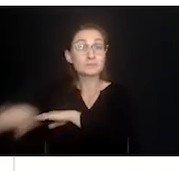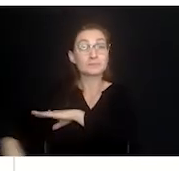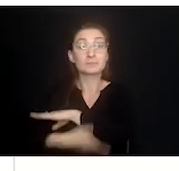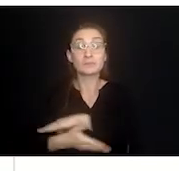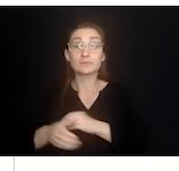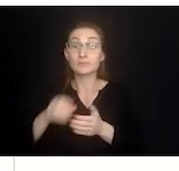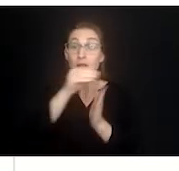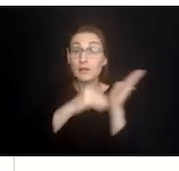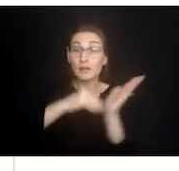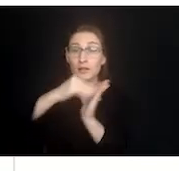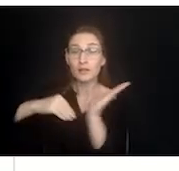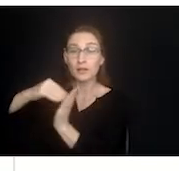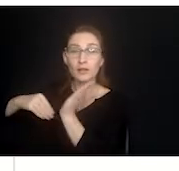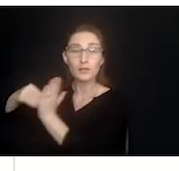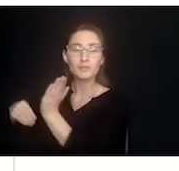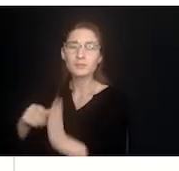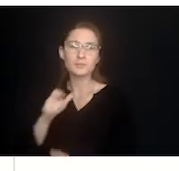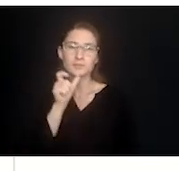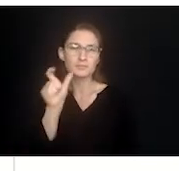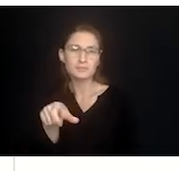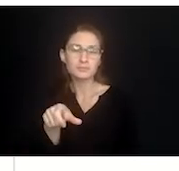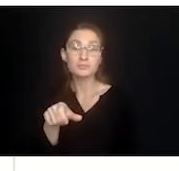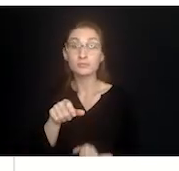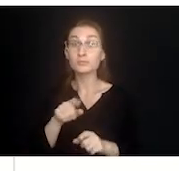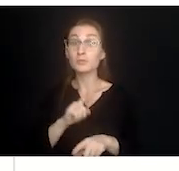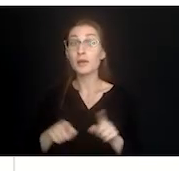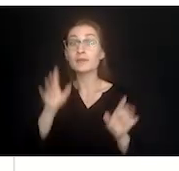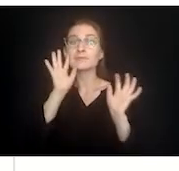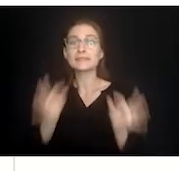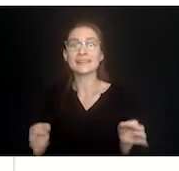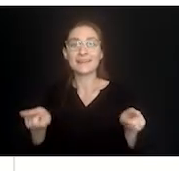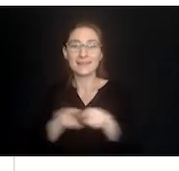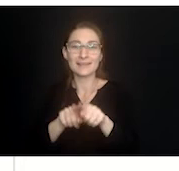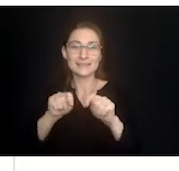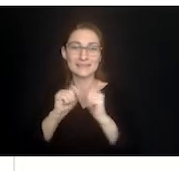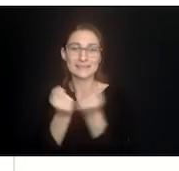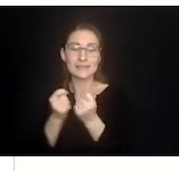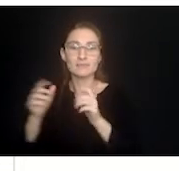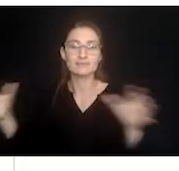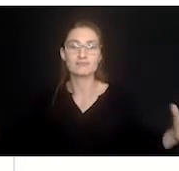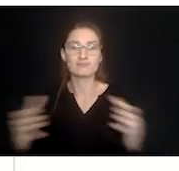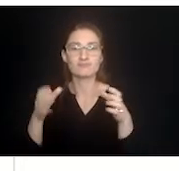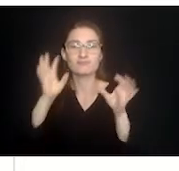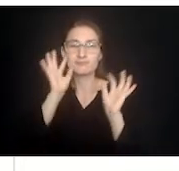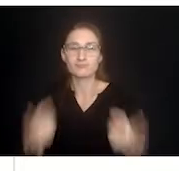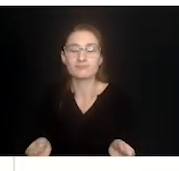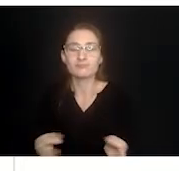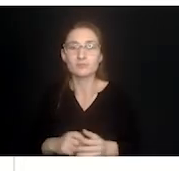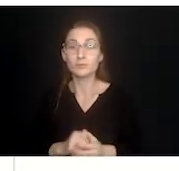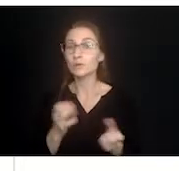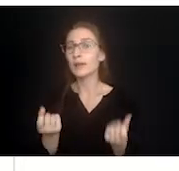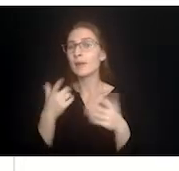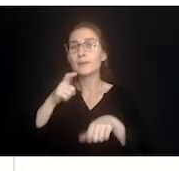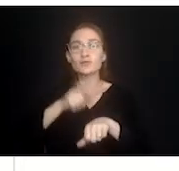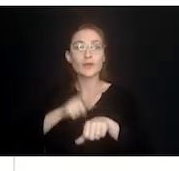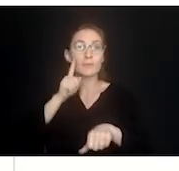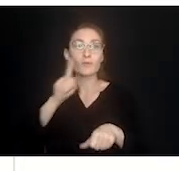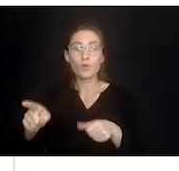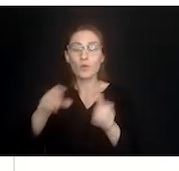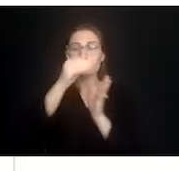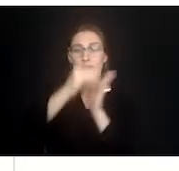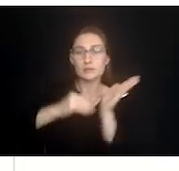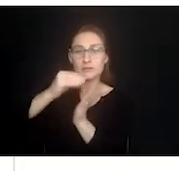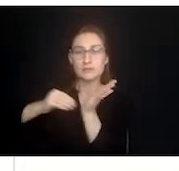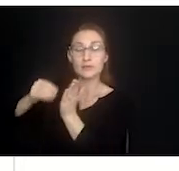excuse me, you may not have to do this all day long. You may not have to do this that long, but you can decide as a team how much time is needed